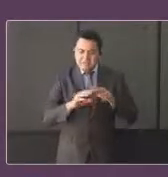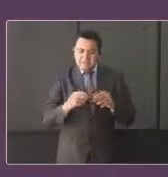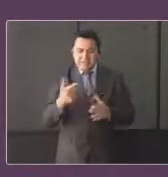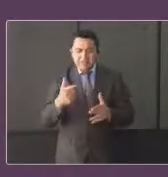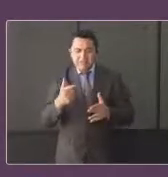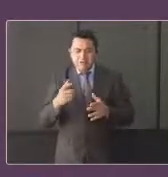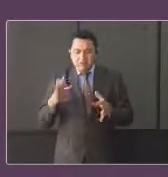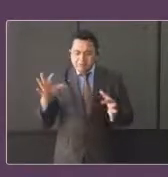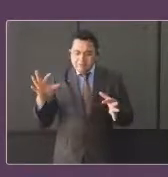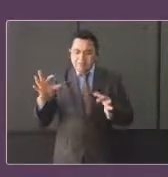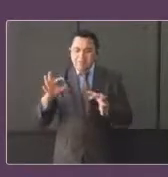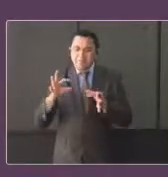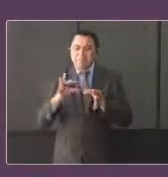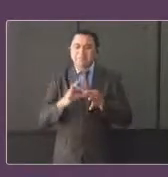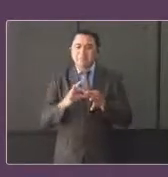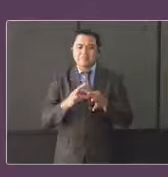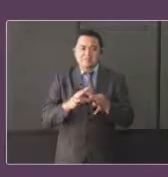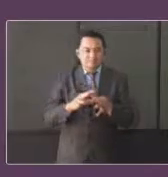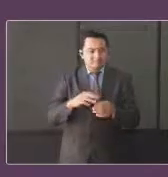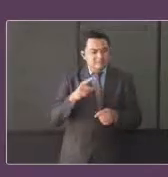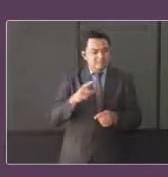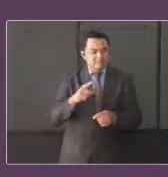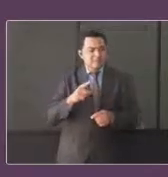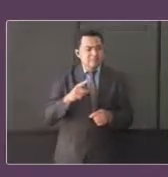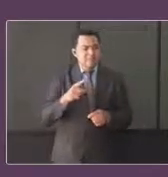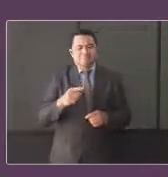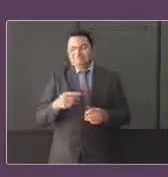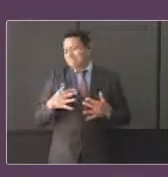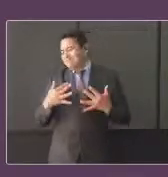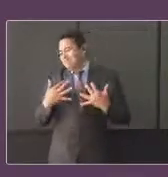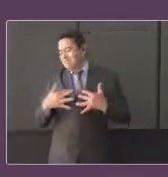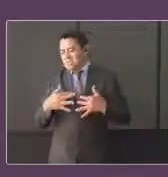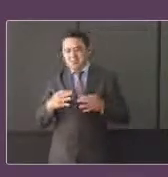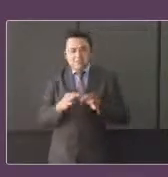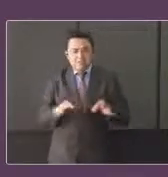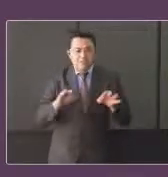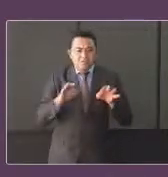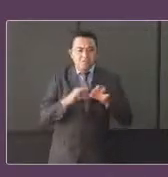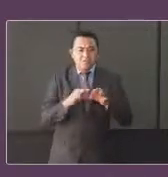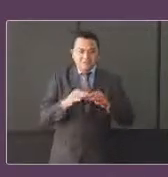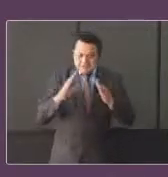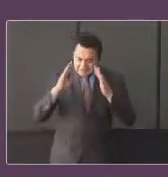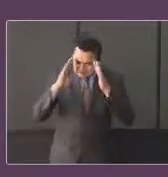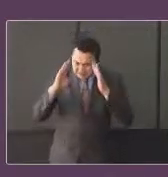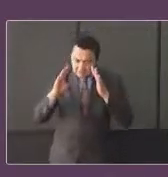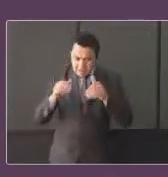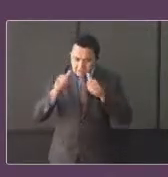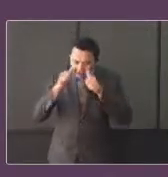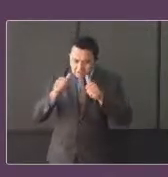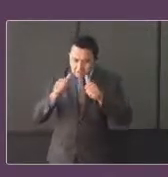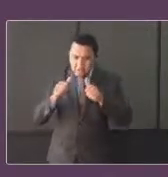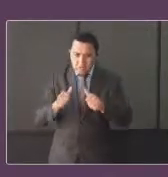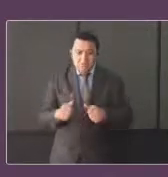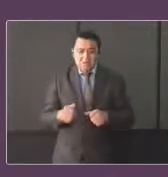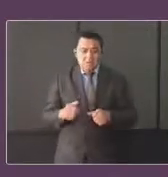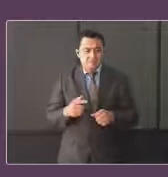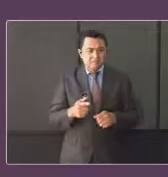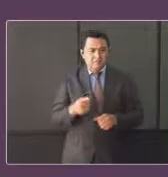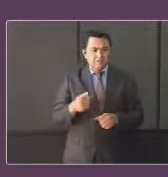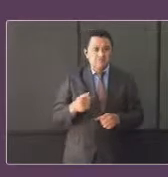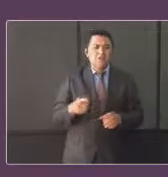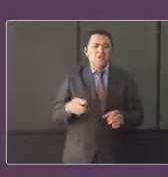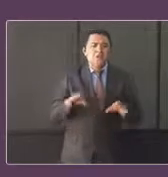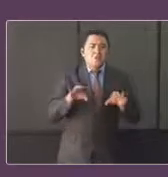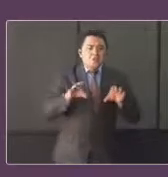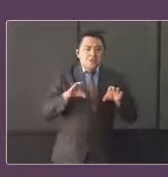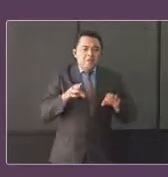and refugees. These two lines are one, programmatic, second, immediate actions.